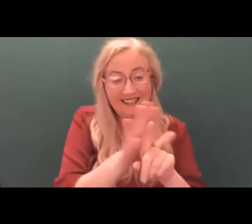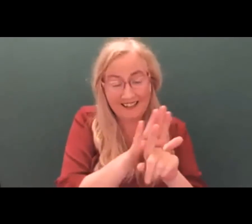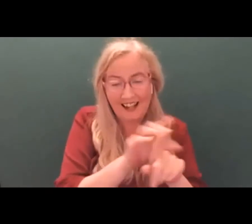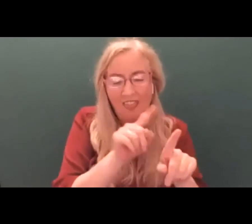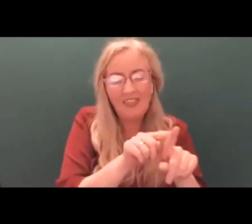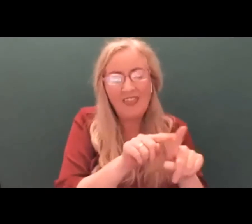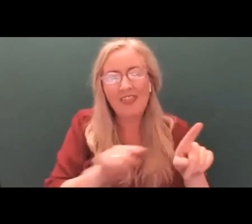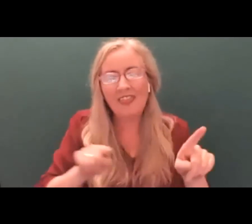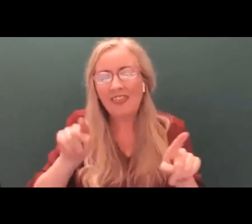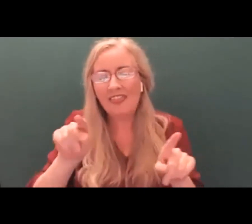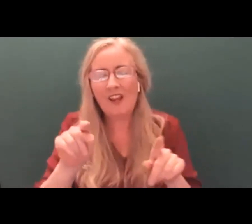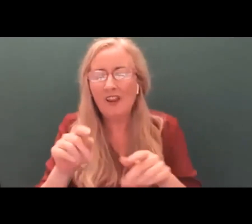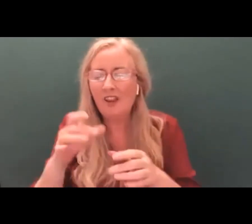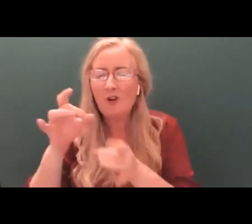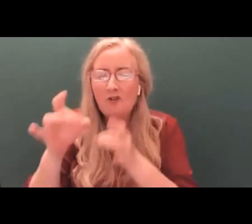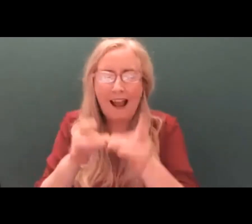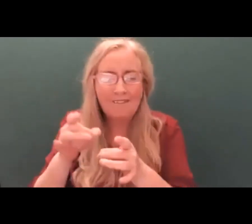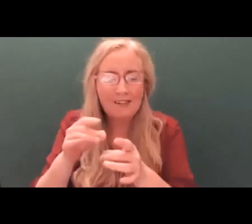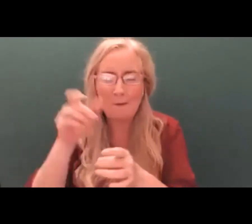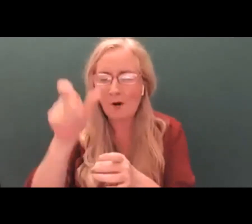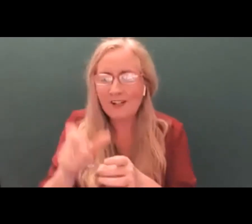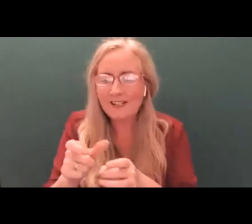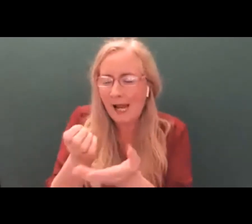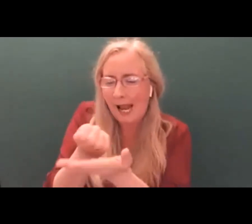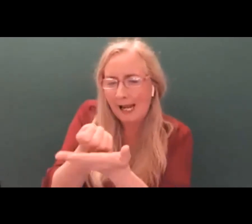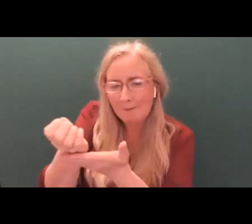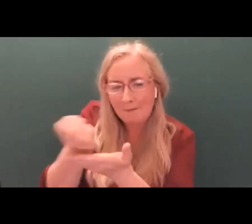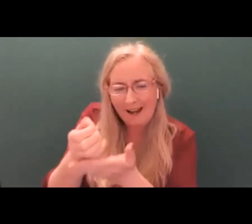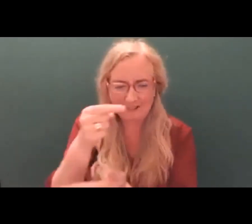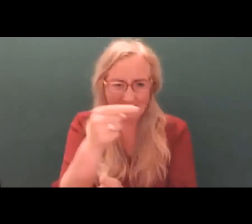the craftsperson was giving an explanation of the process.